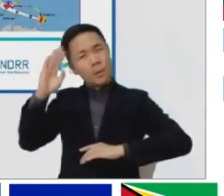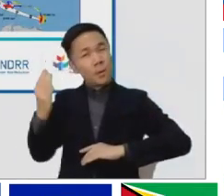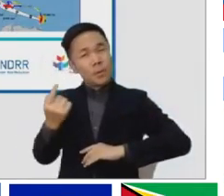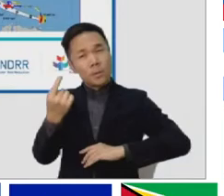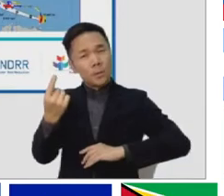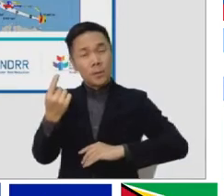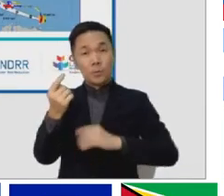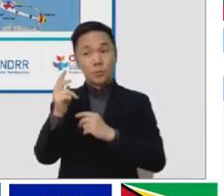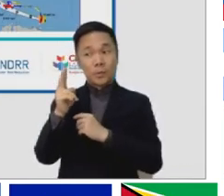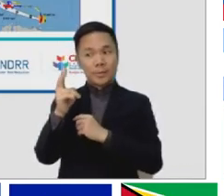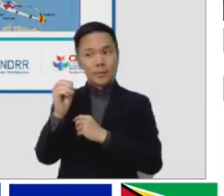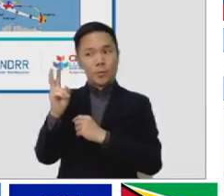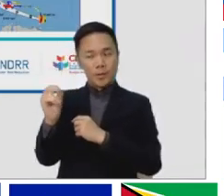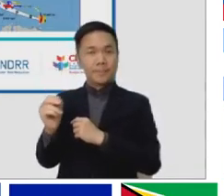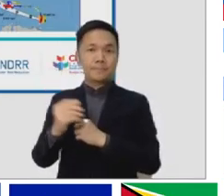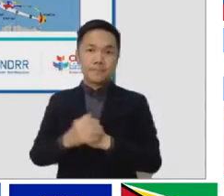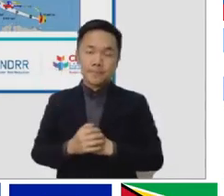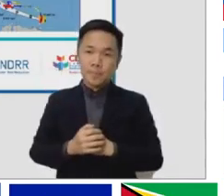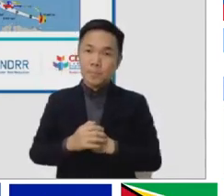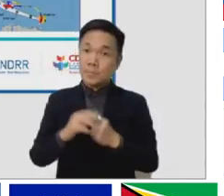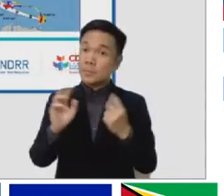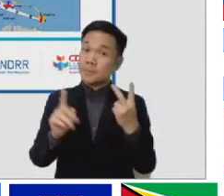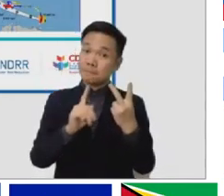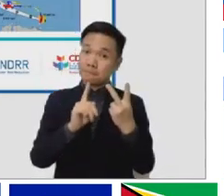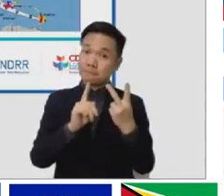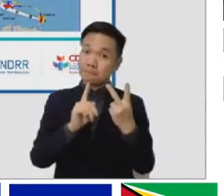2020. Then we had